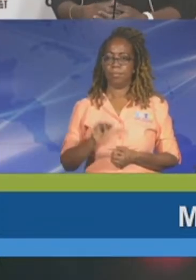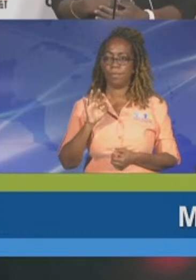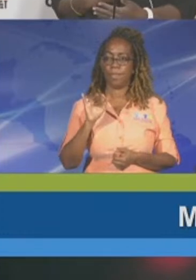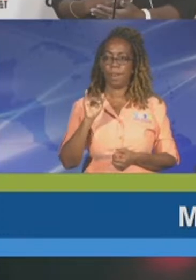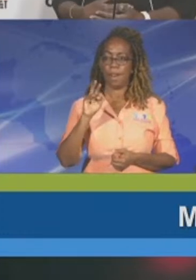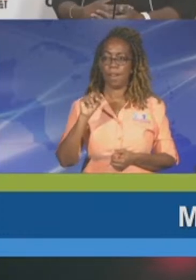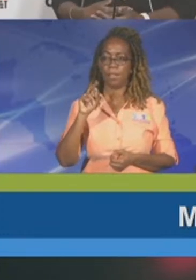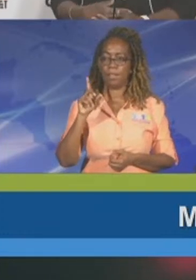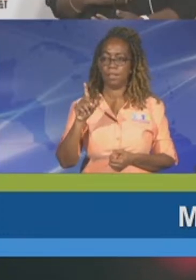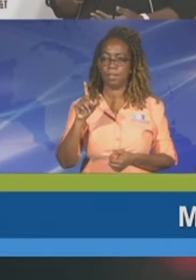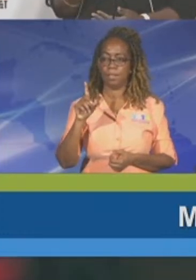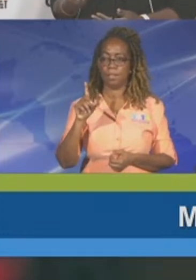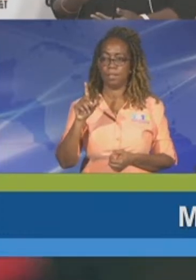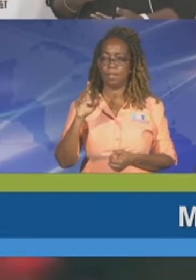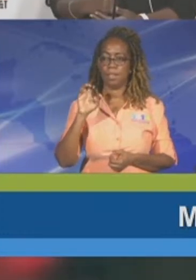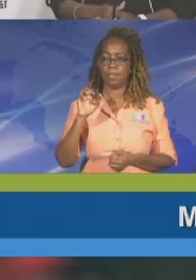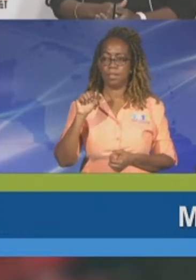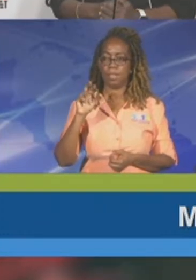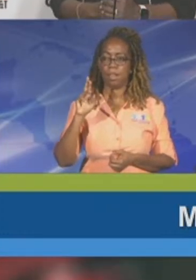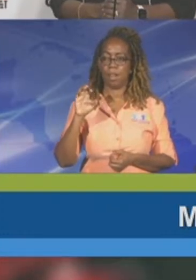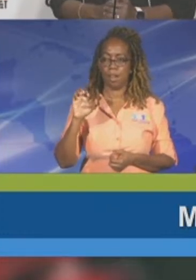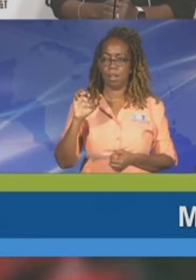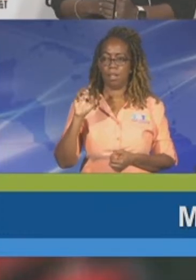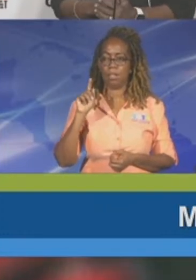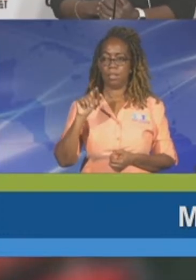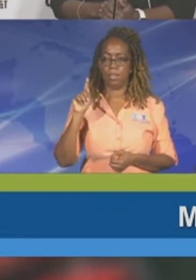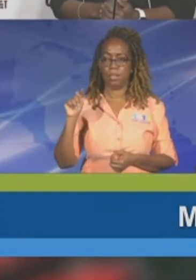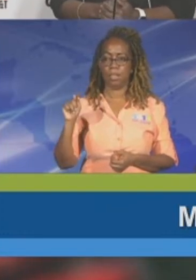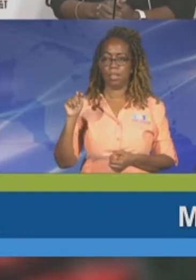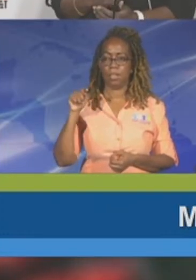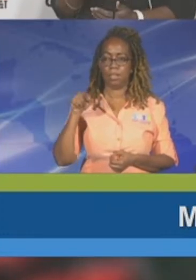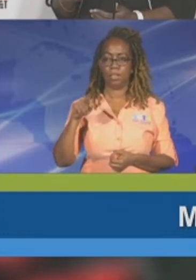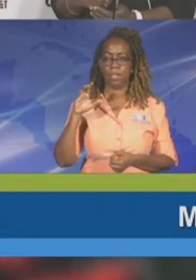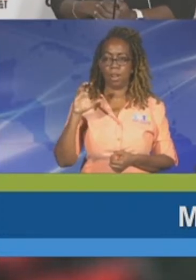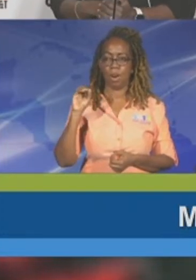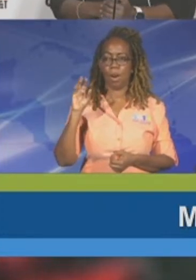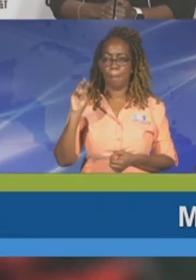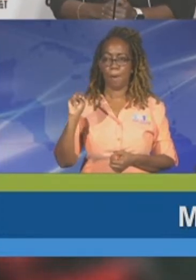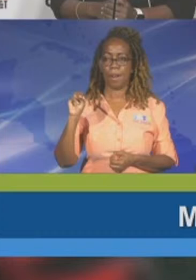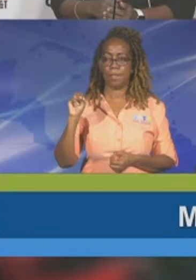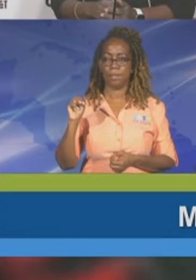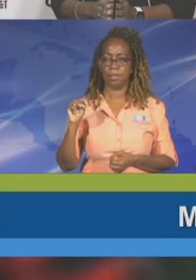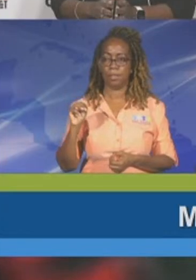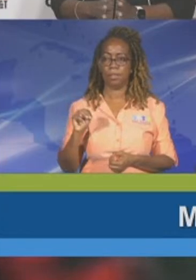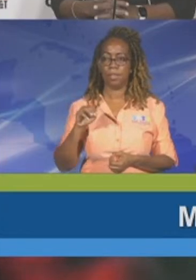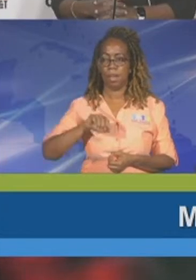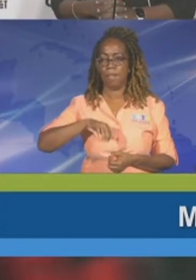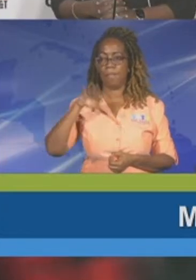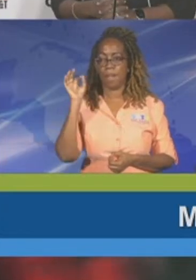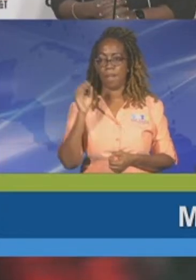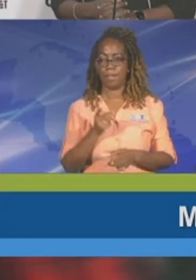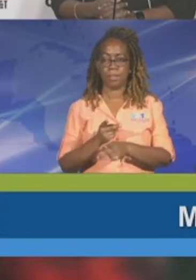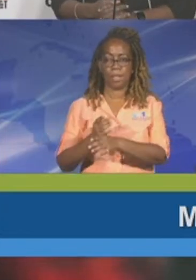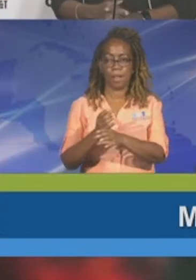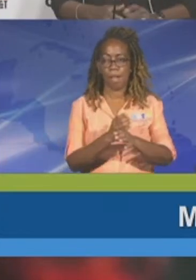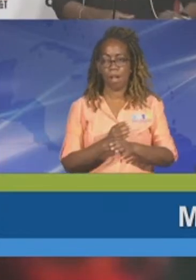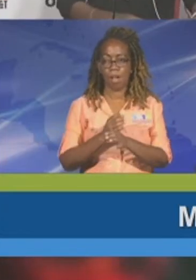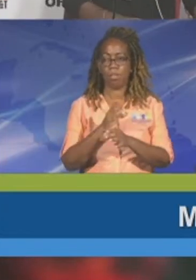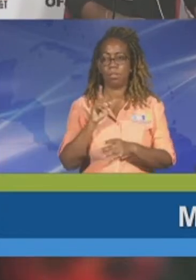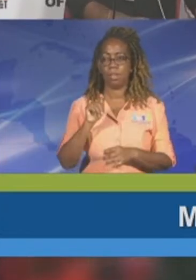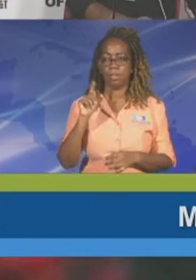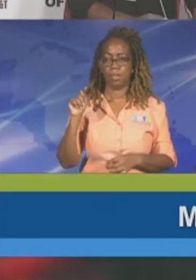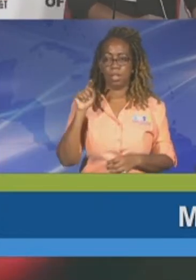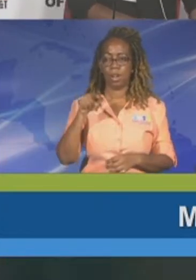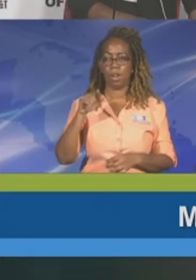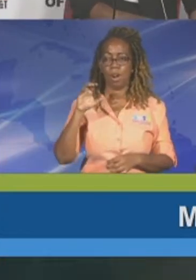findcareTT.com. And if you don't remember it, you just go to the Ministry of Health website, go to mental health, and you would find it, and you can look up for the resources that